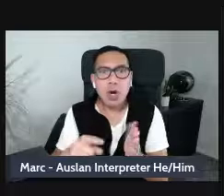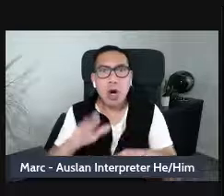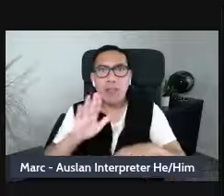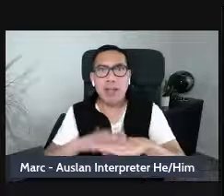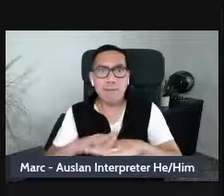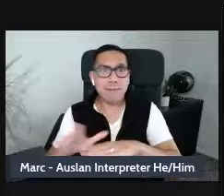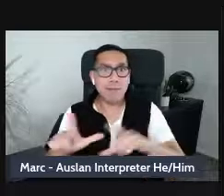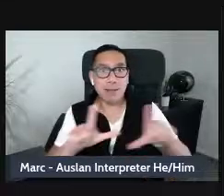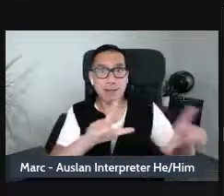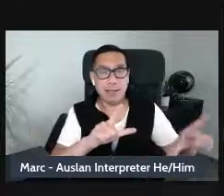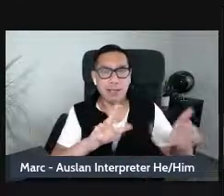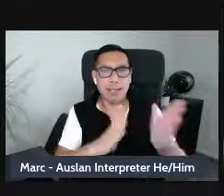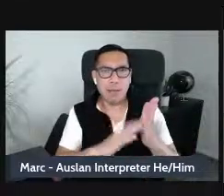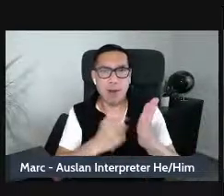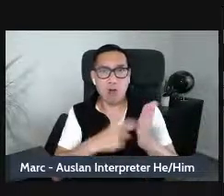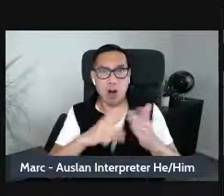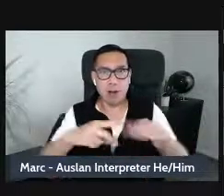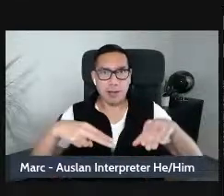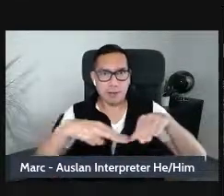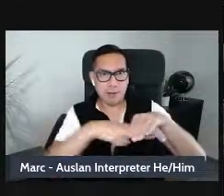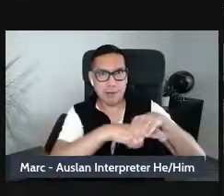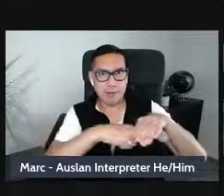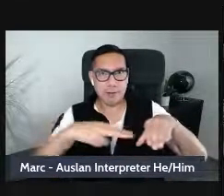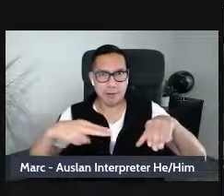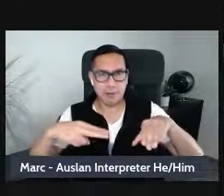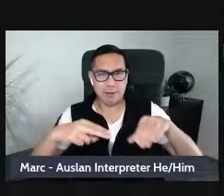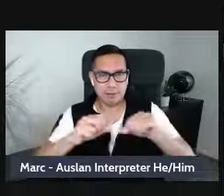red circle. Oops, sorry, Jill, just go back.